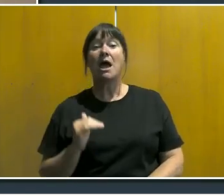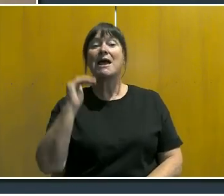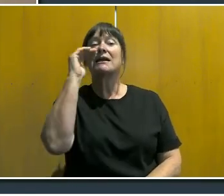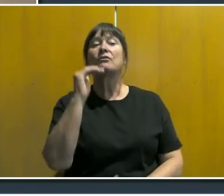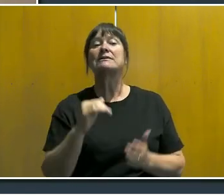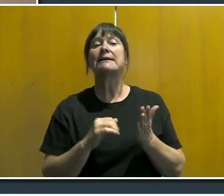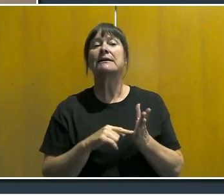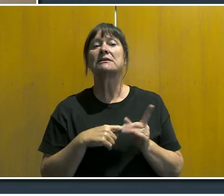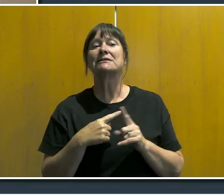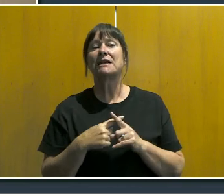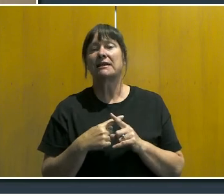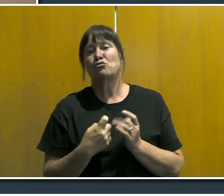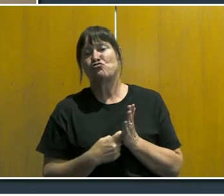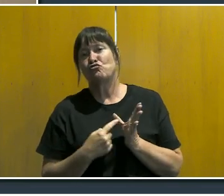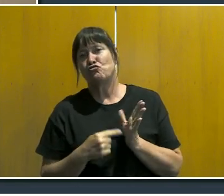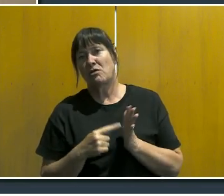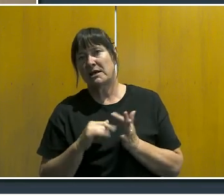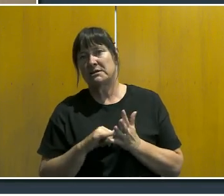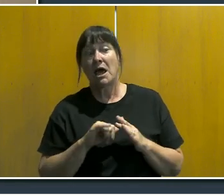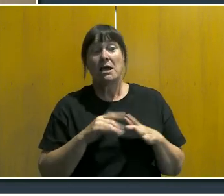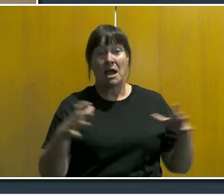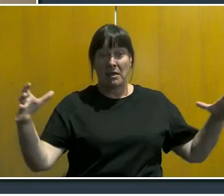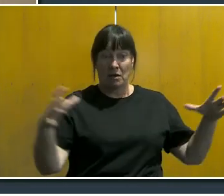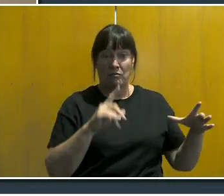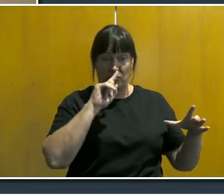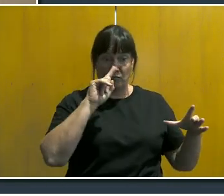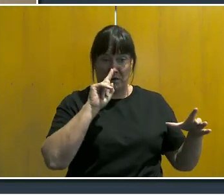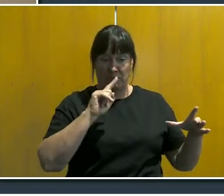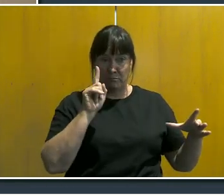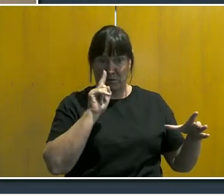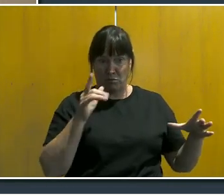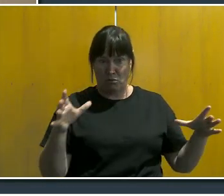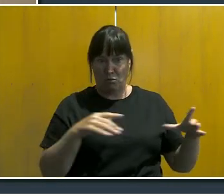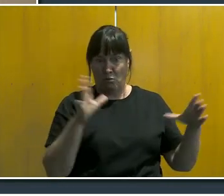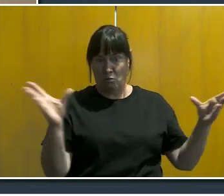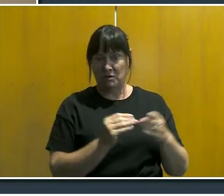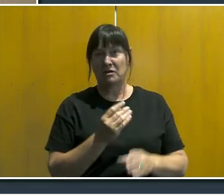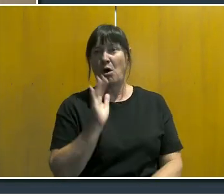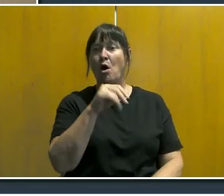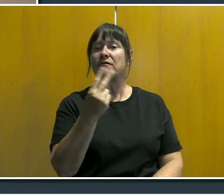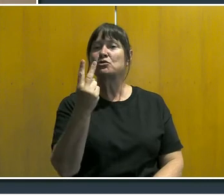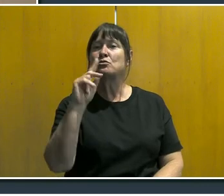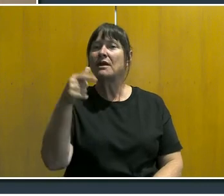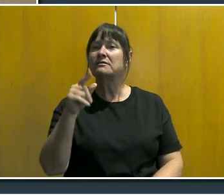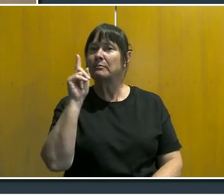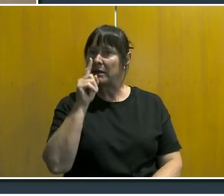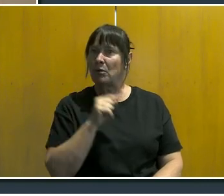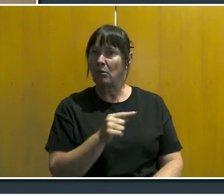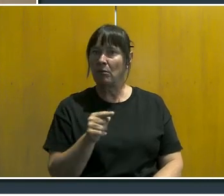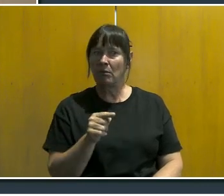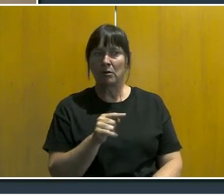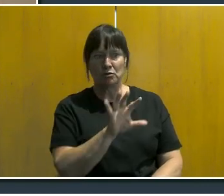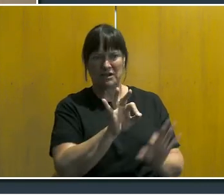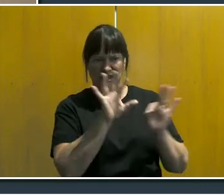what I've now heard is some 2,000 odd residents is somehow going to benefit everyone and be fairer.